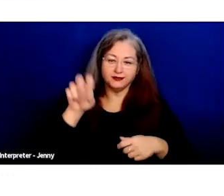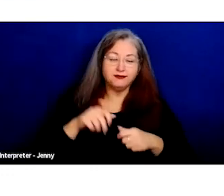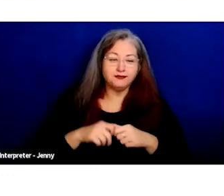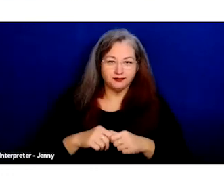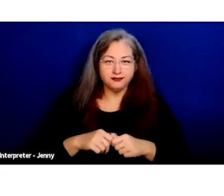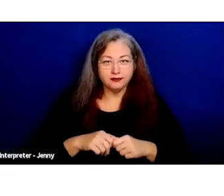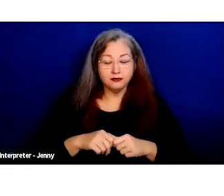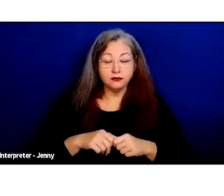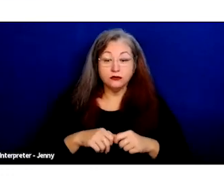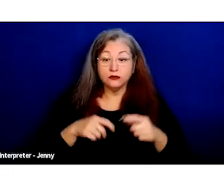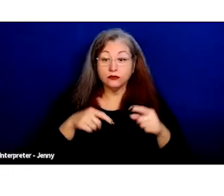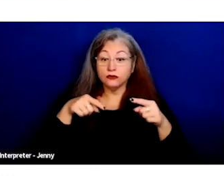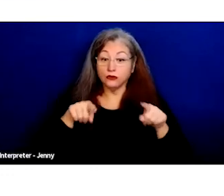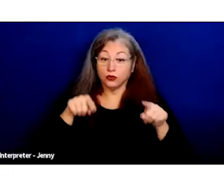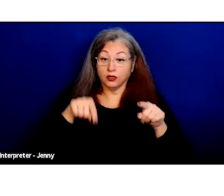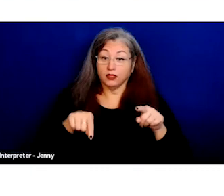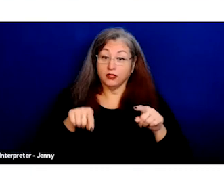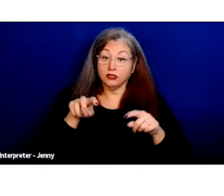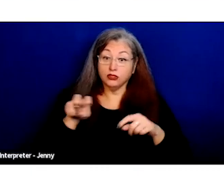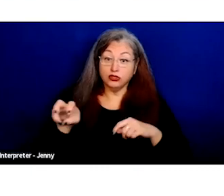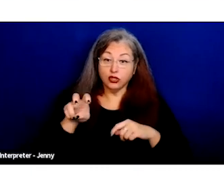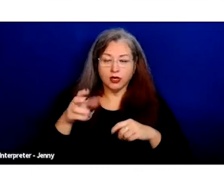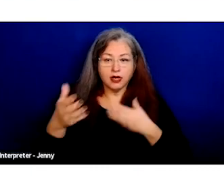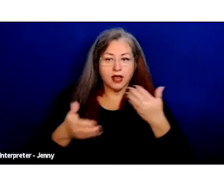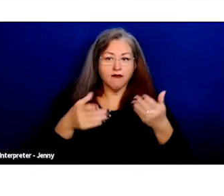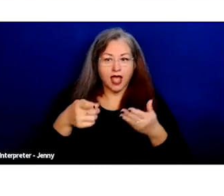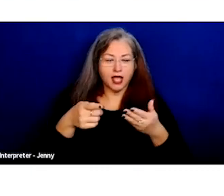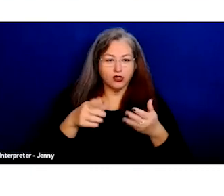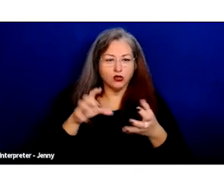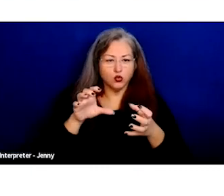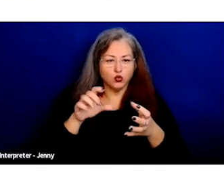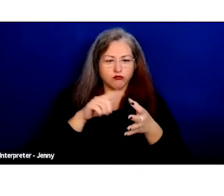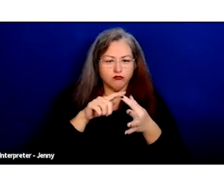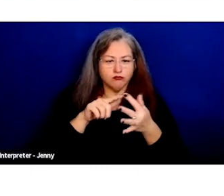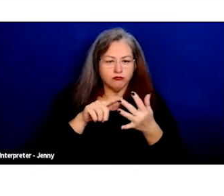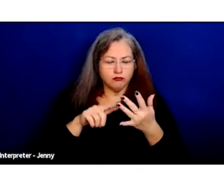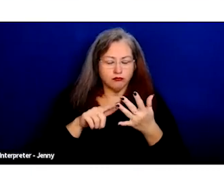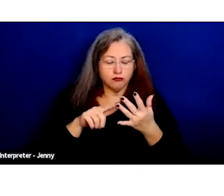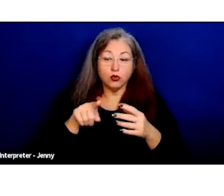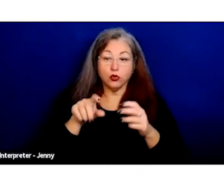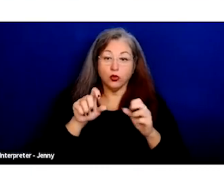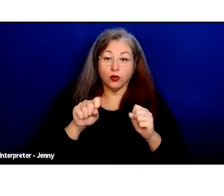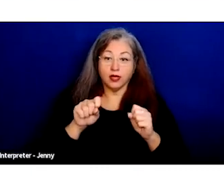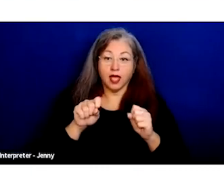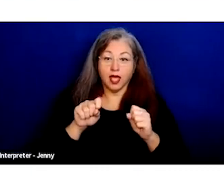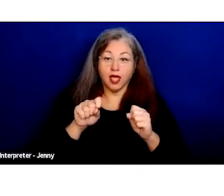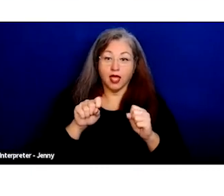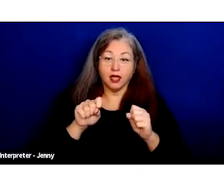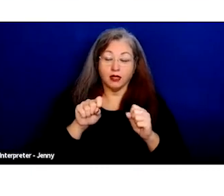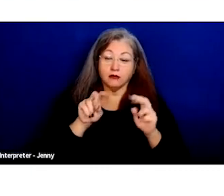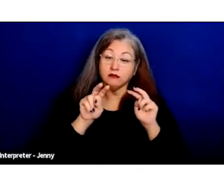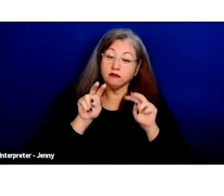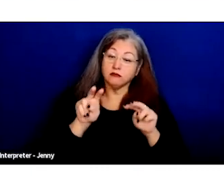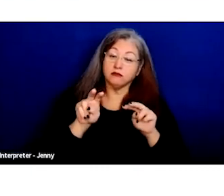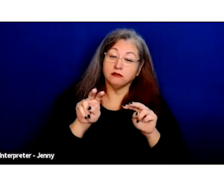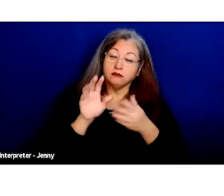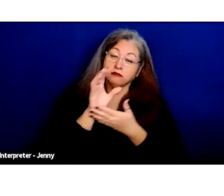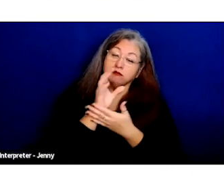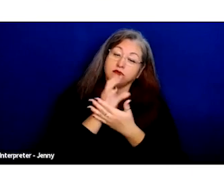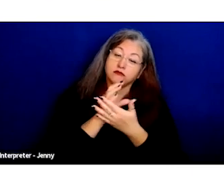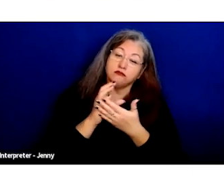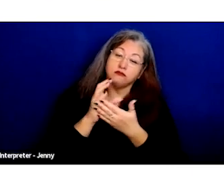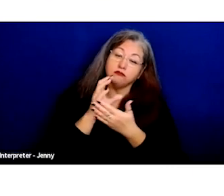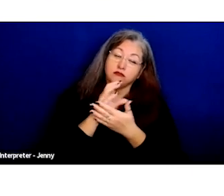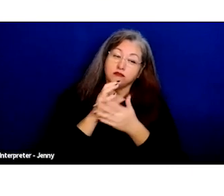And on this joyful journey, I invite you to do a couple of things. You can gaze at the candlelight